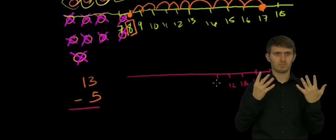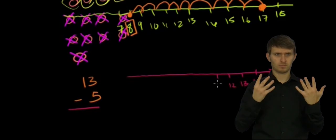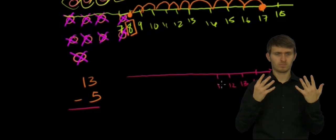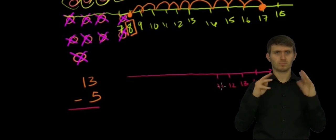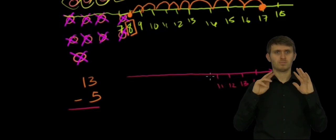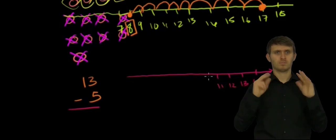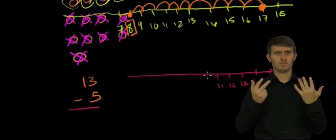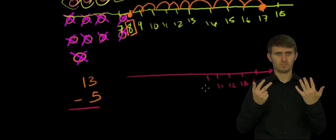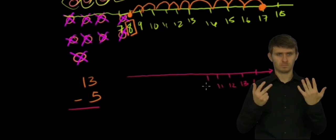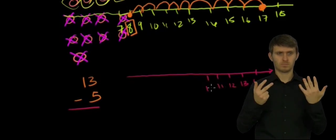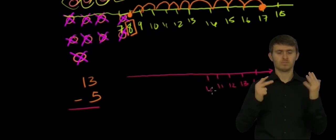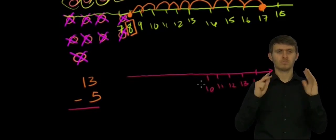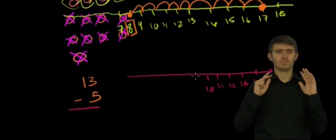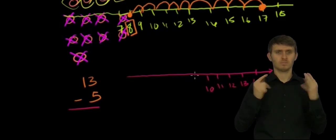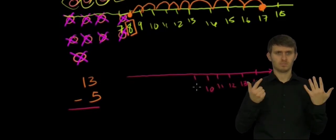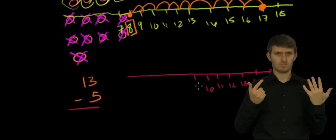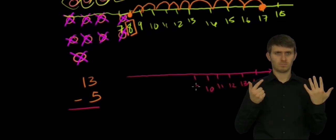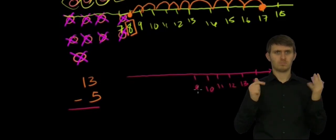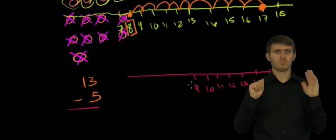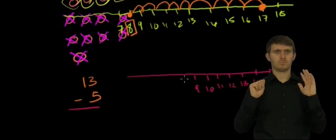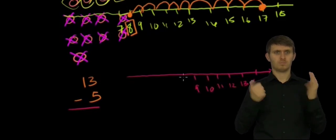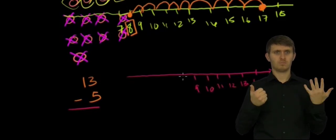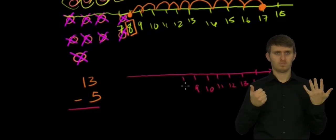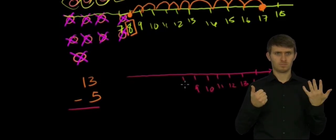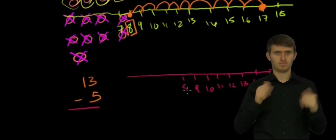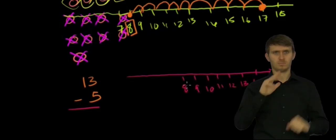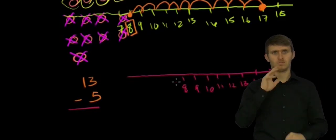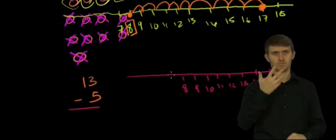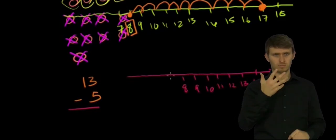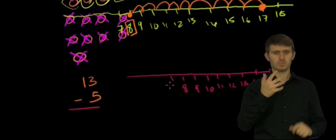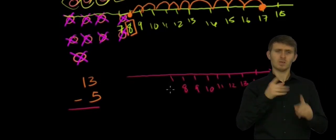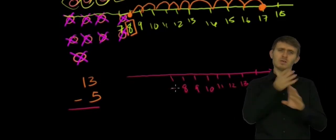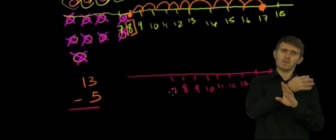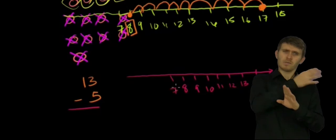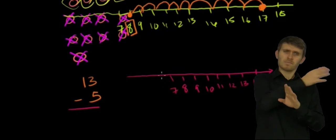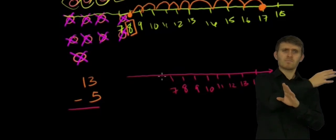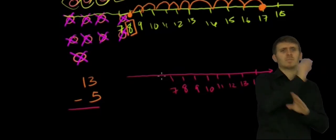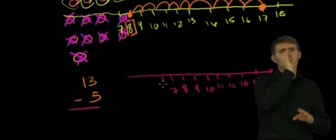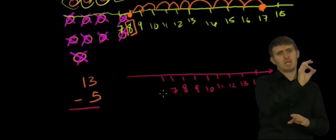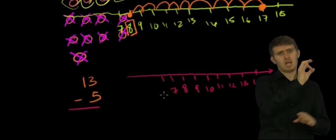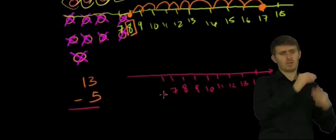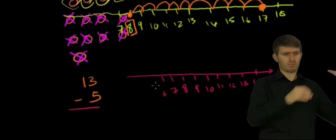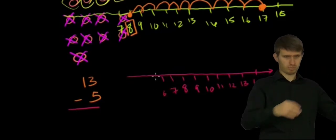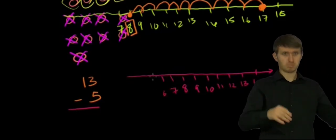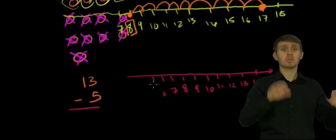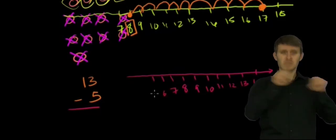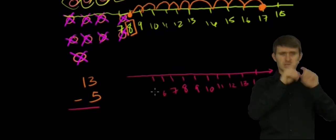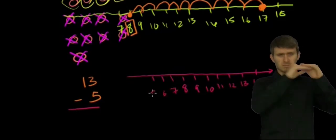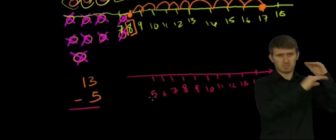12, 11, 10, 9, 8, 7,